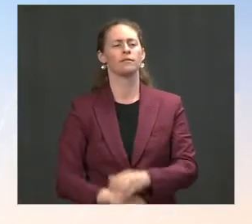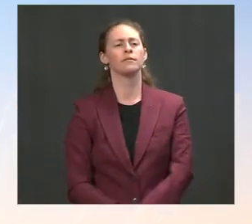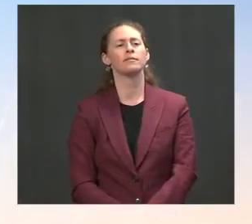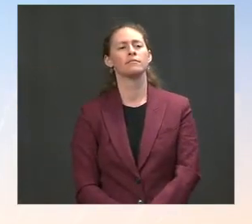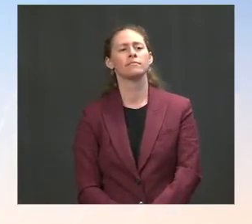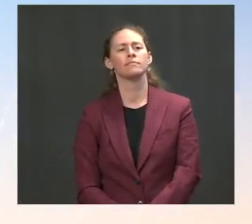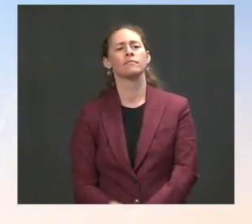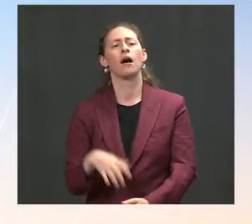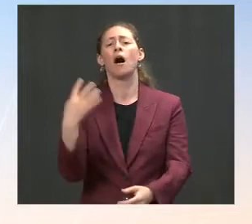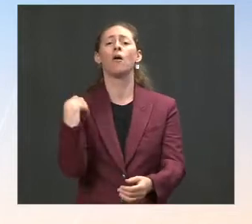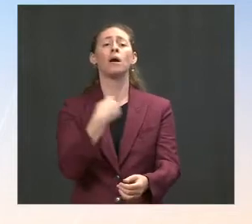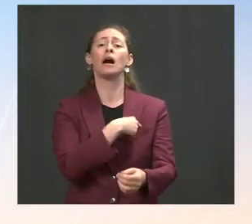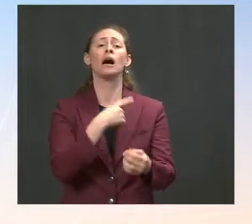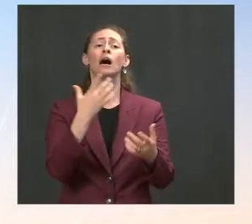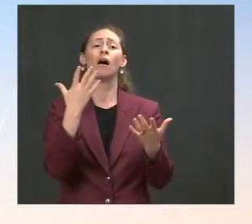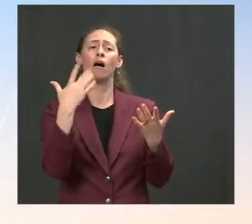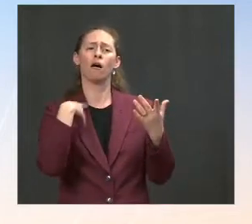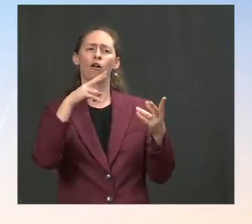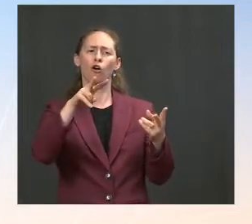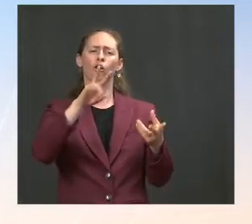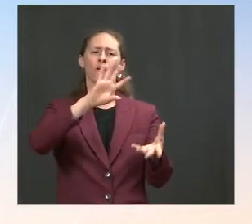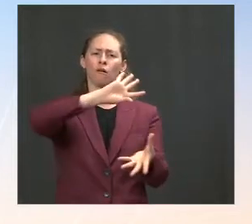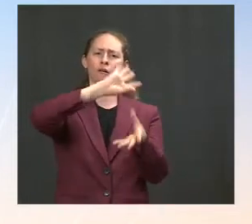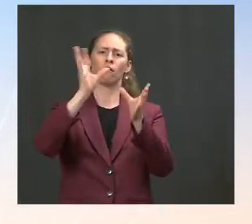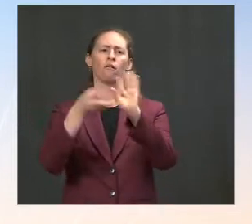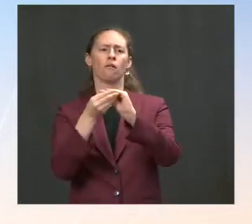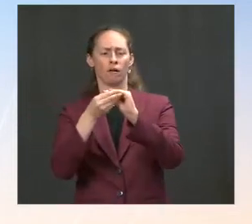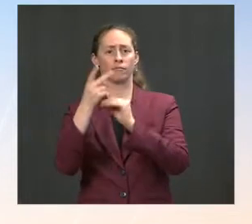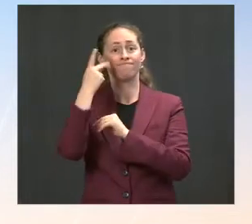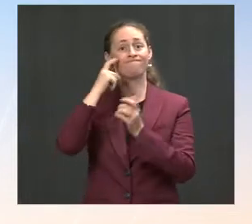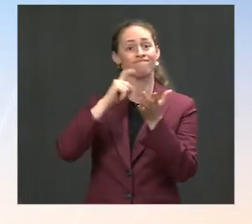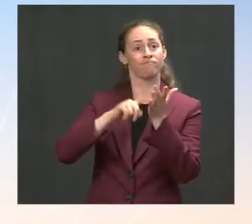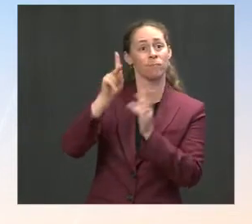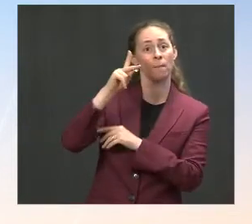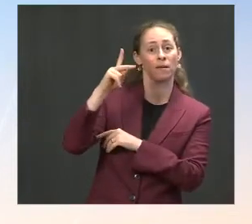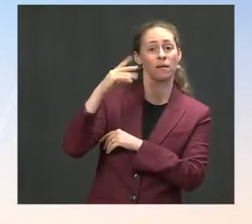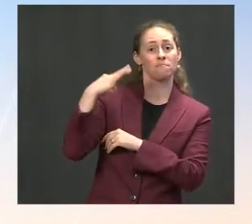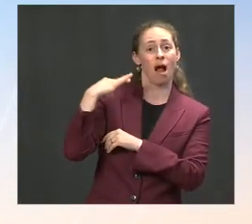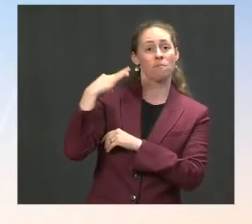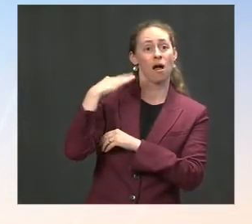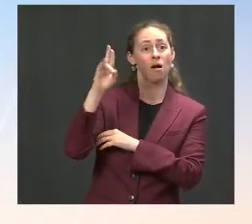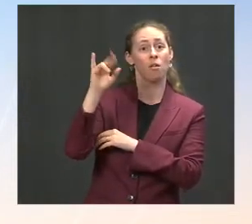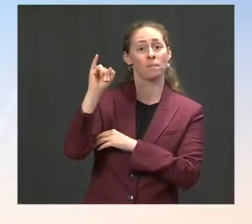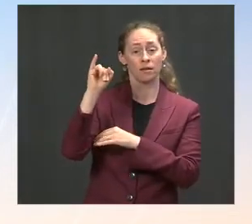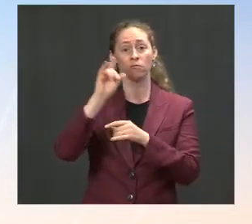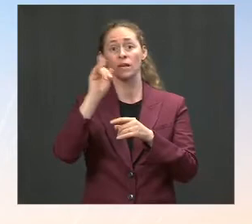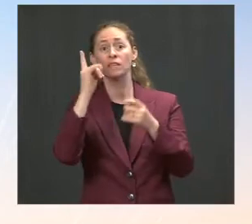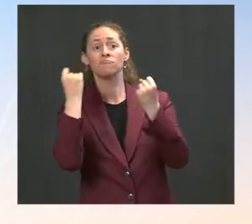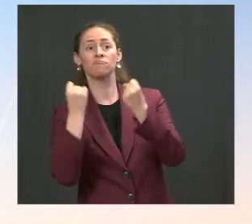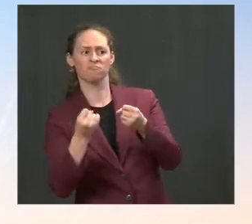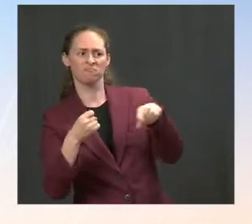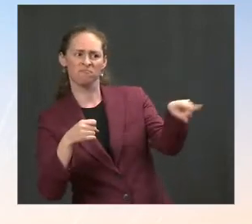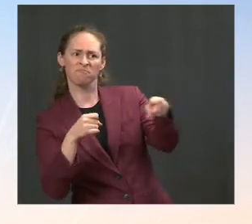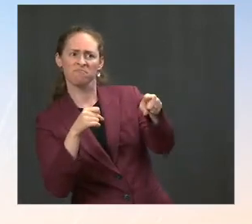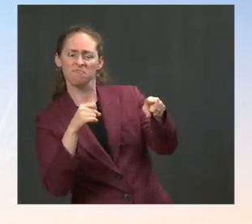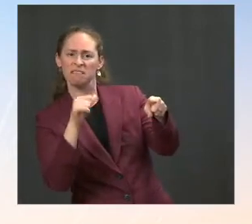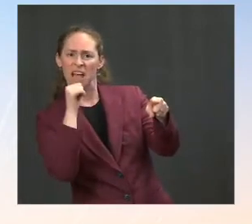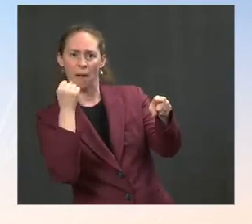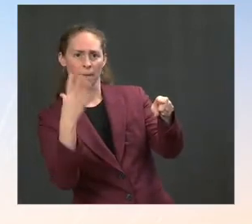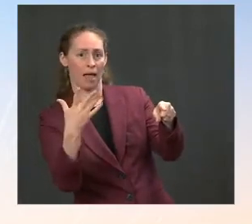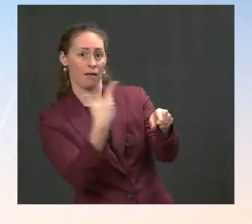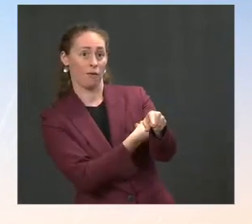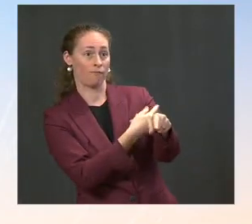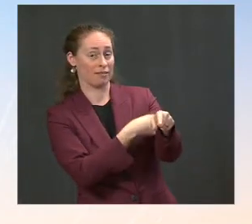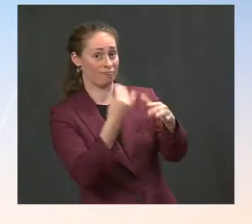areas where there are lower vaccination rates. It's not enough data to draw a conclusion. I'm just noting it for all of you. I would also note that